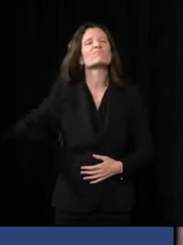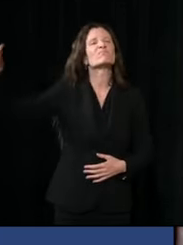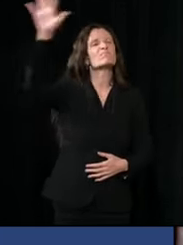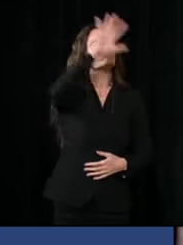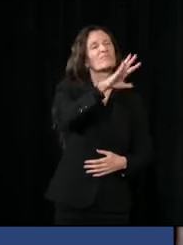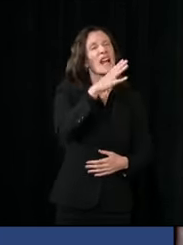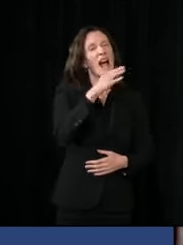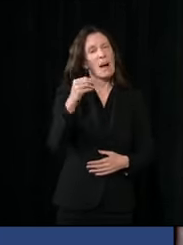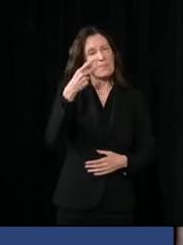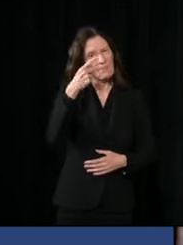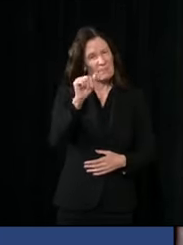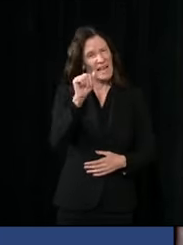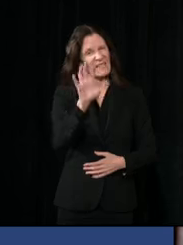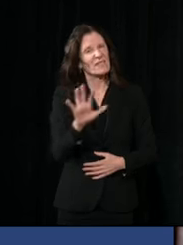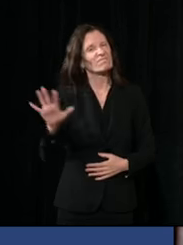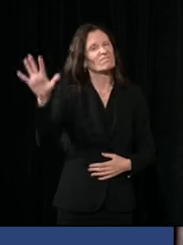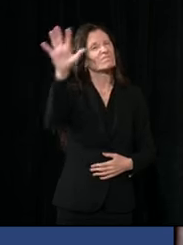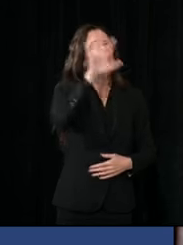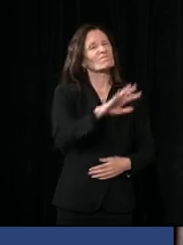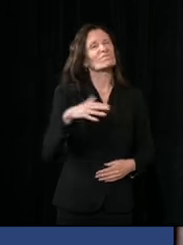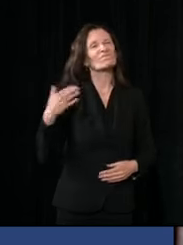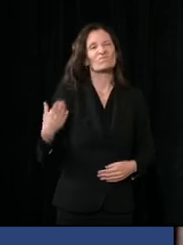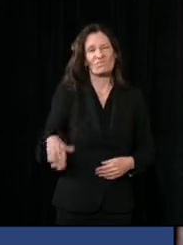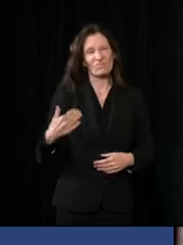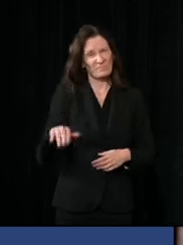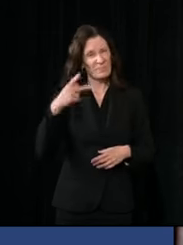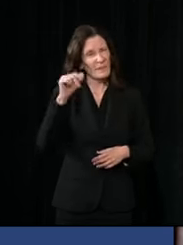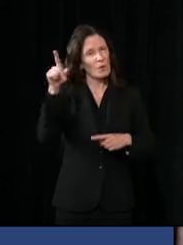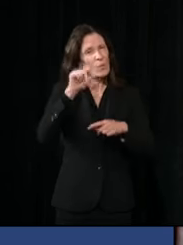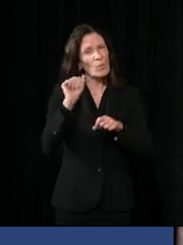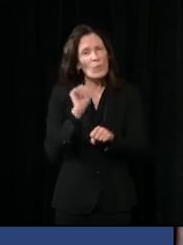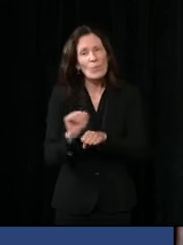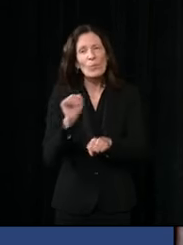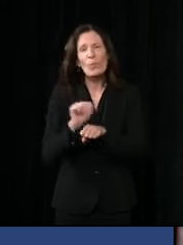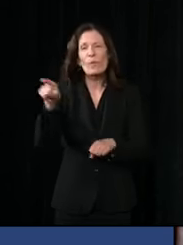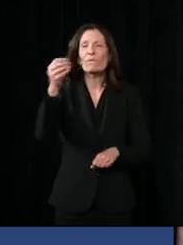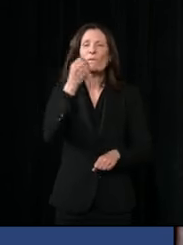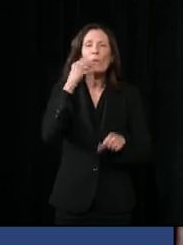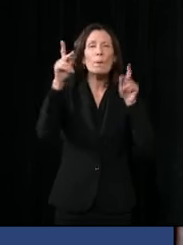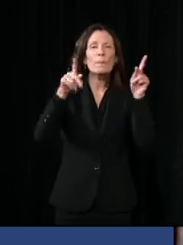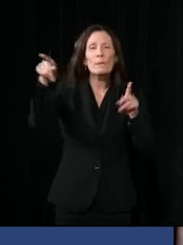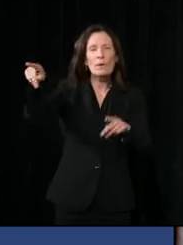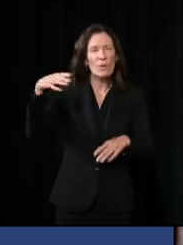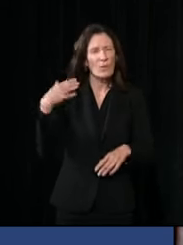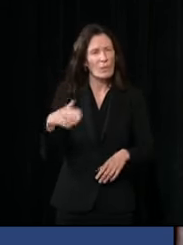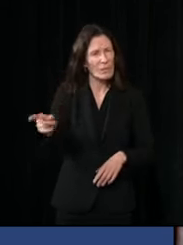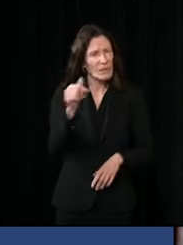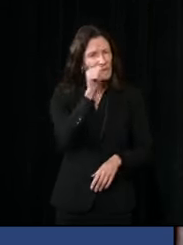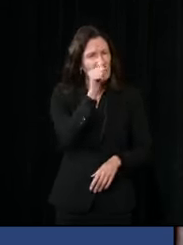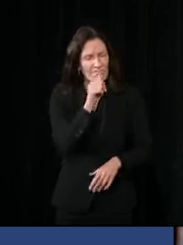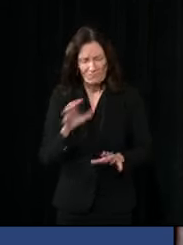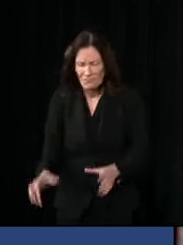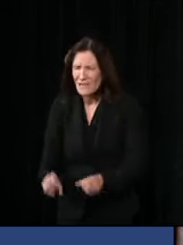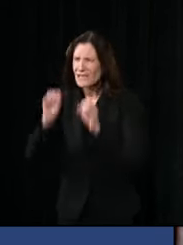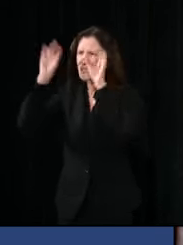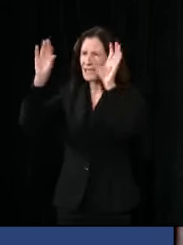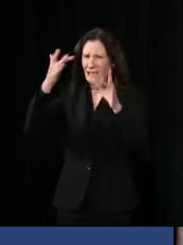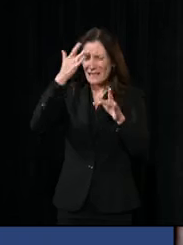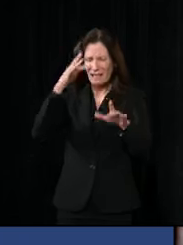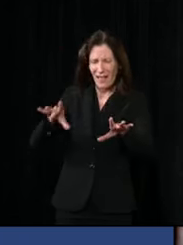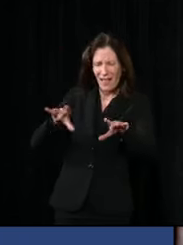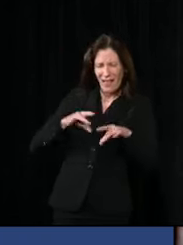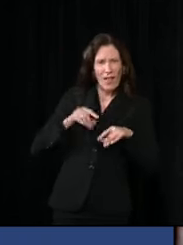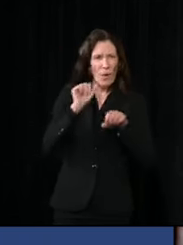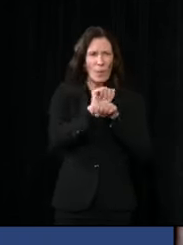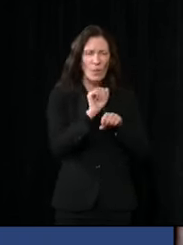register have always been essential to our economy, but never has that been more clear than now how essential they